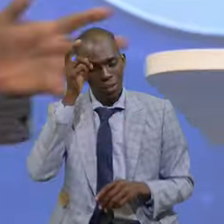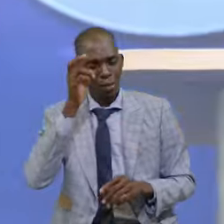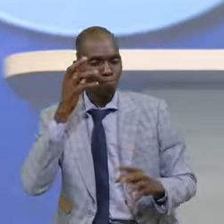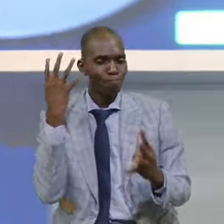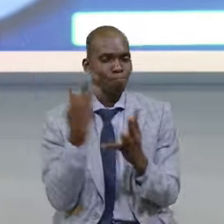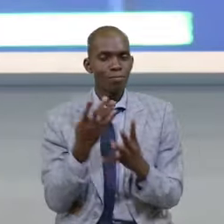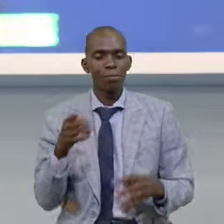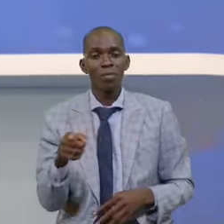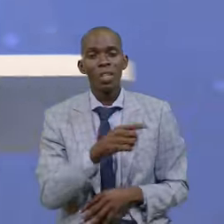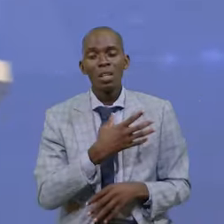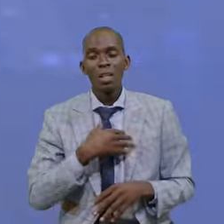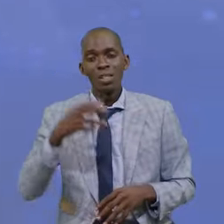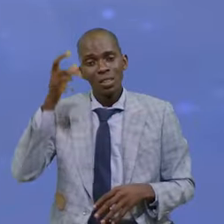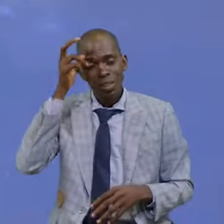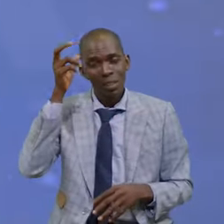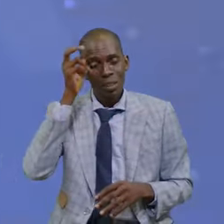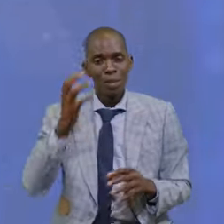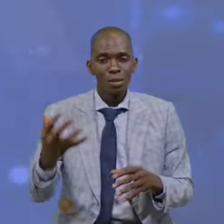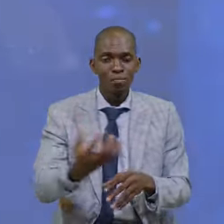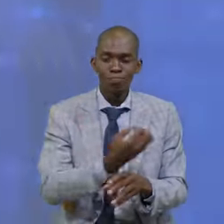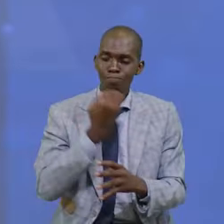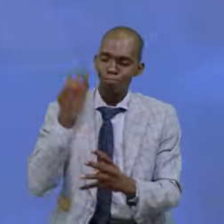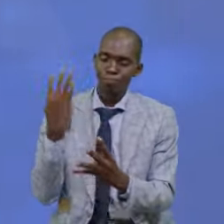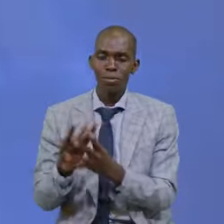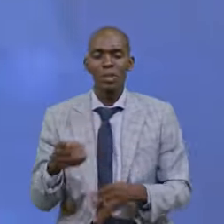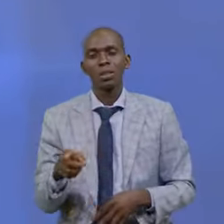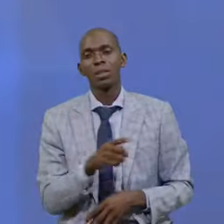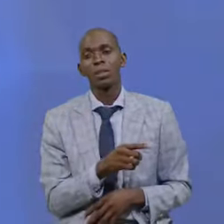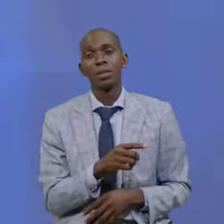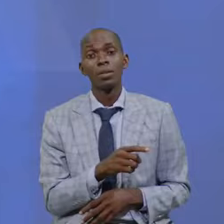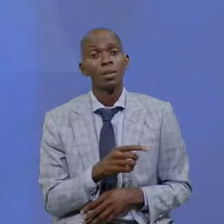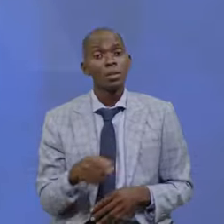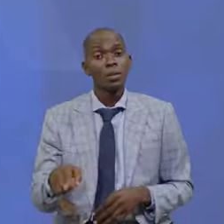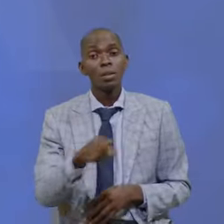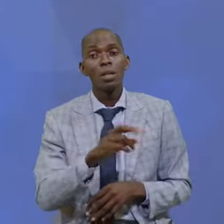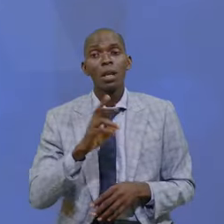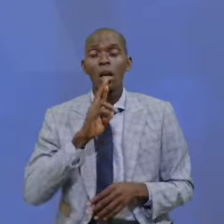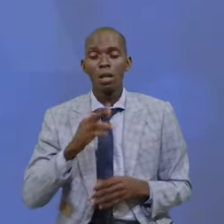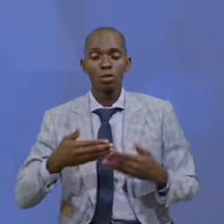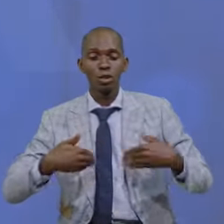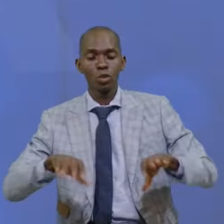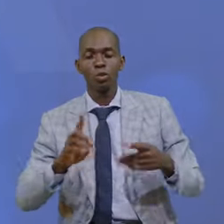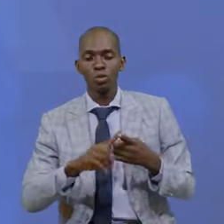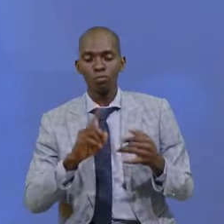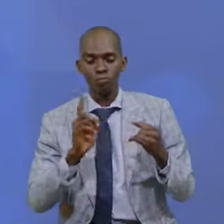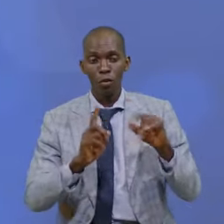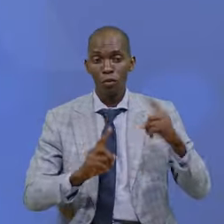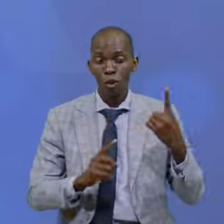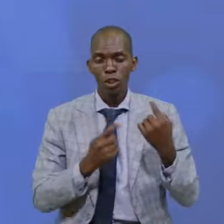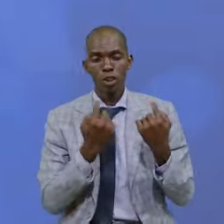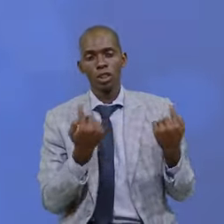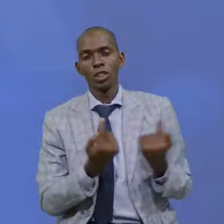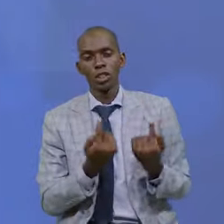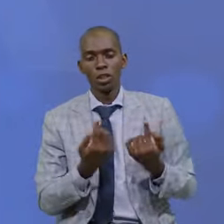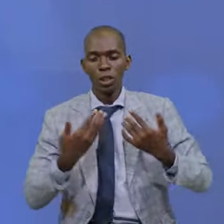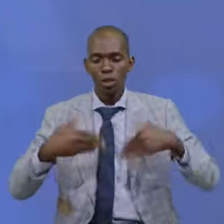and Satan imprisons them. They are sold to sin, they are sold